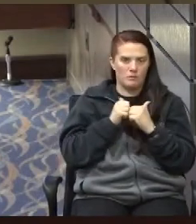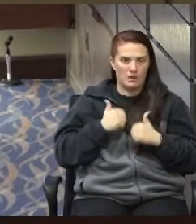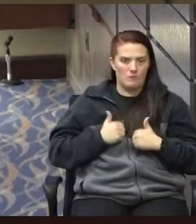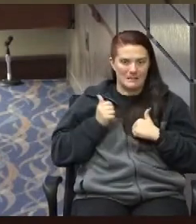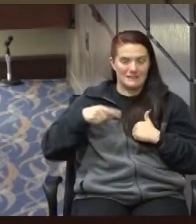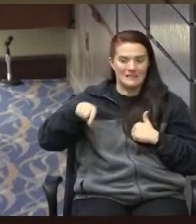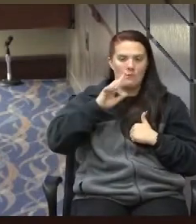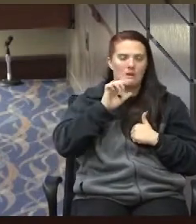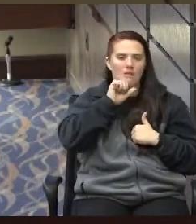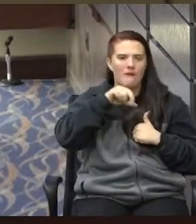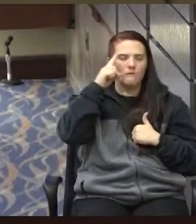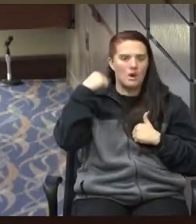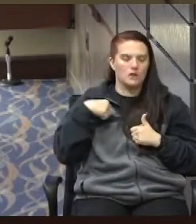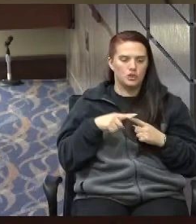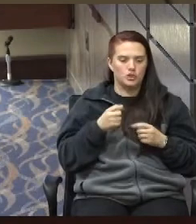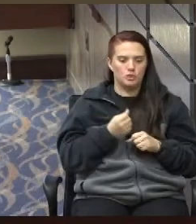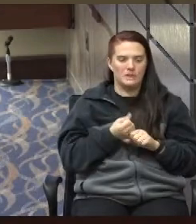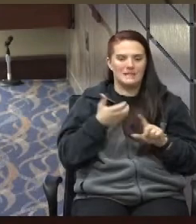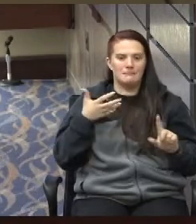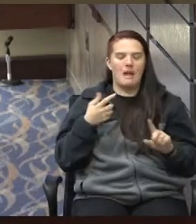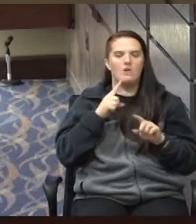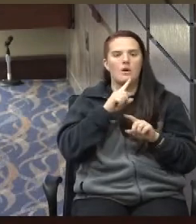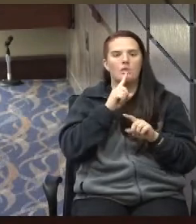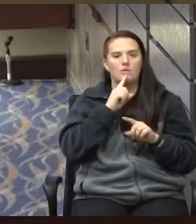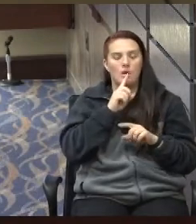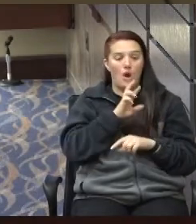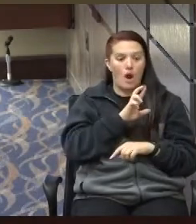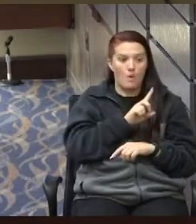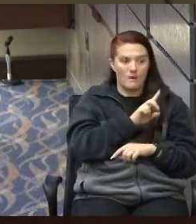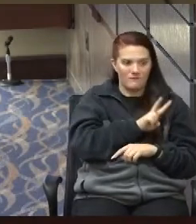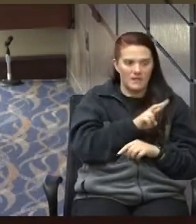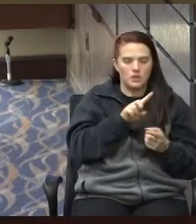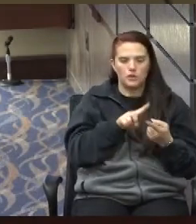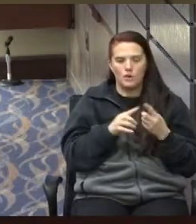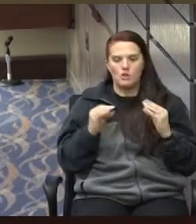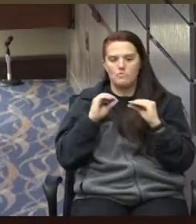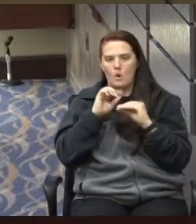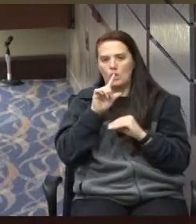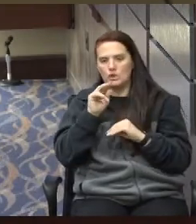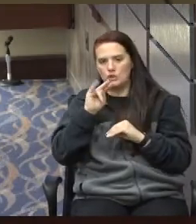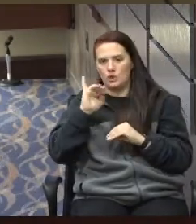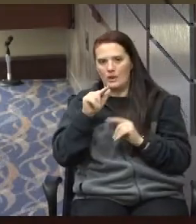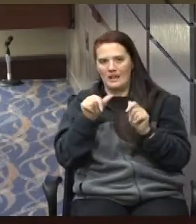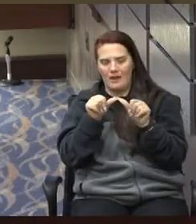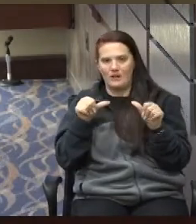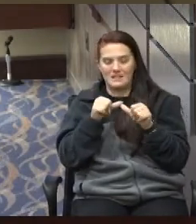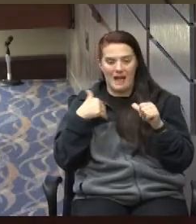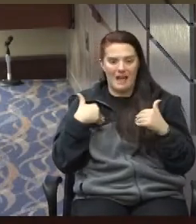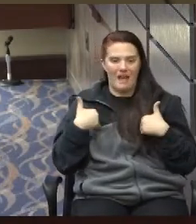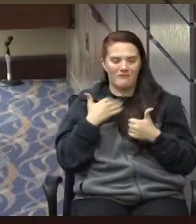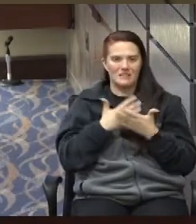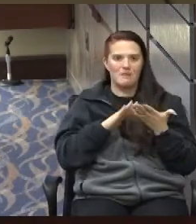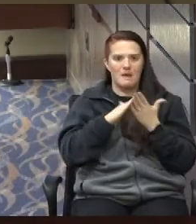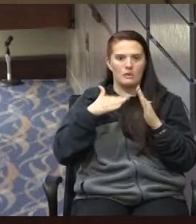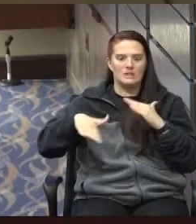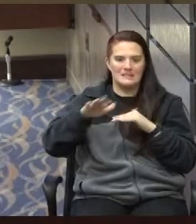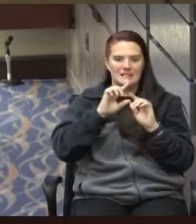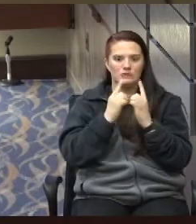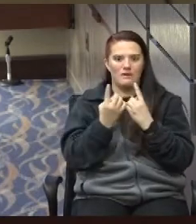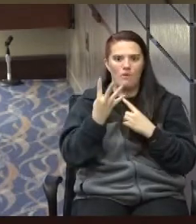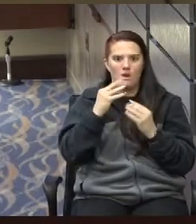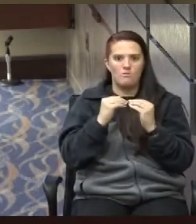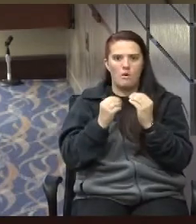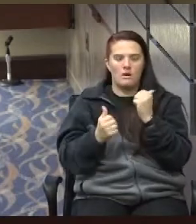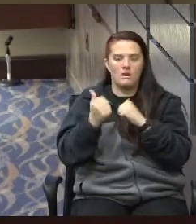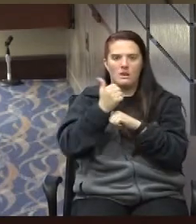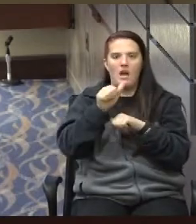I'd love for us to expand this from purely R1B to more zoning areas. I have neighborhoods in District 4 that are predominantly